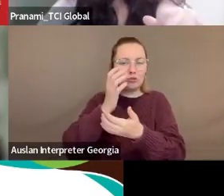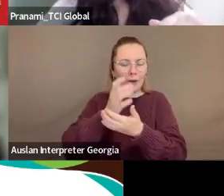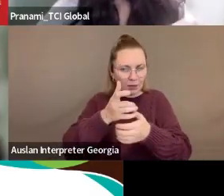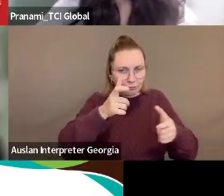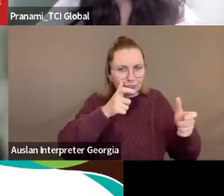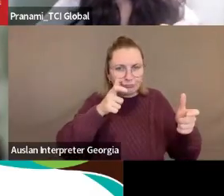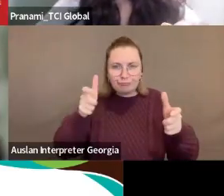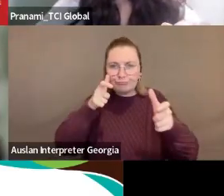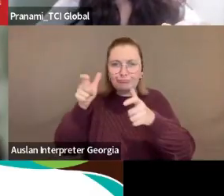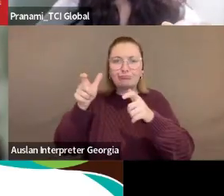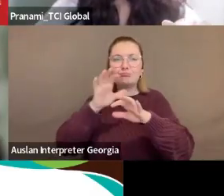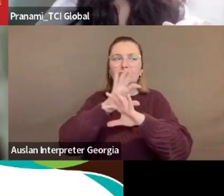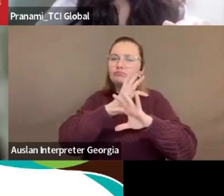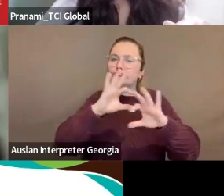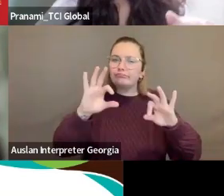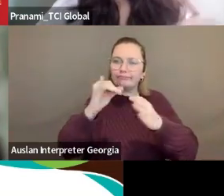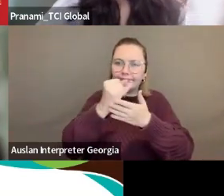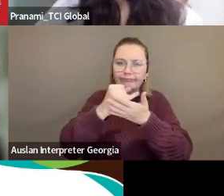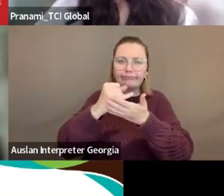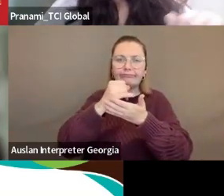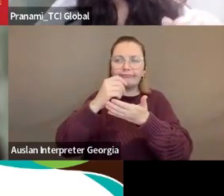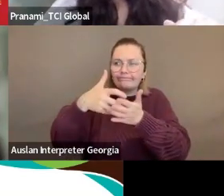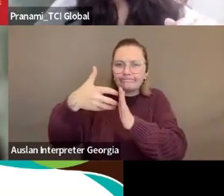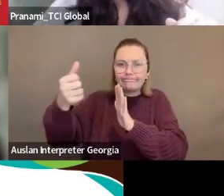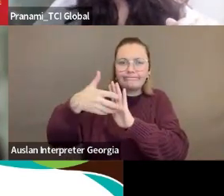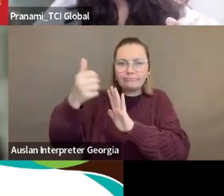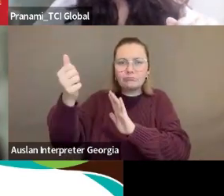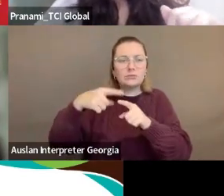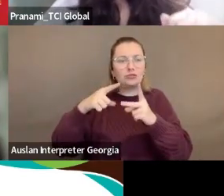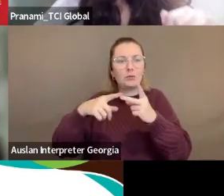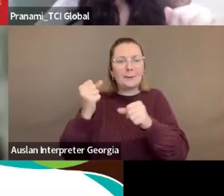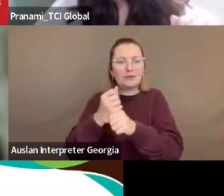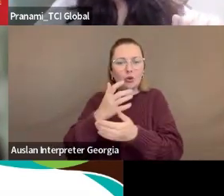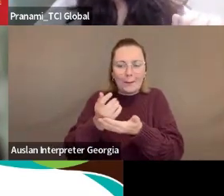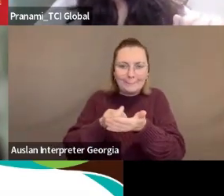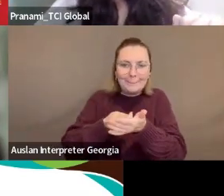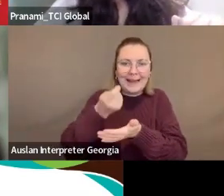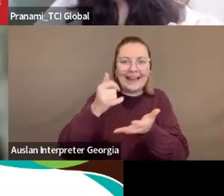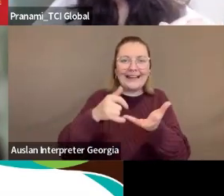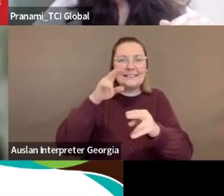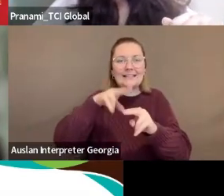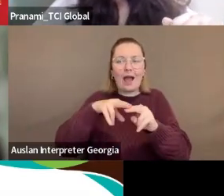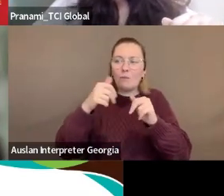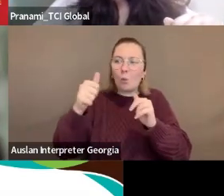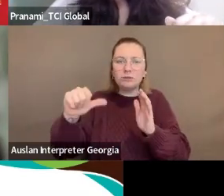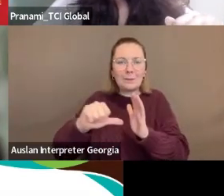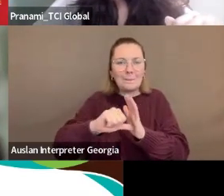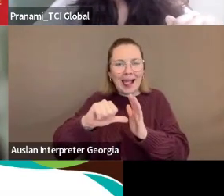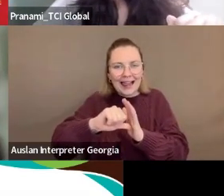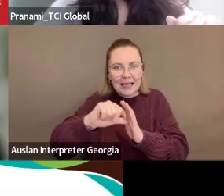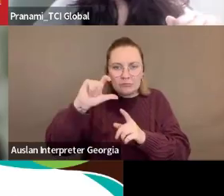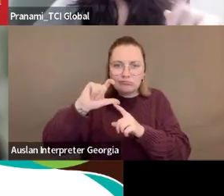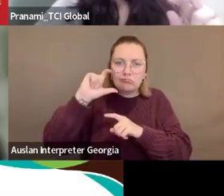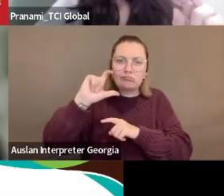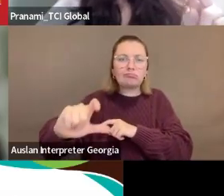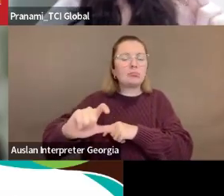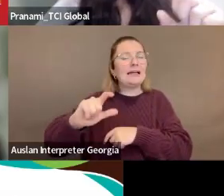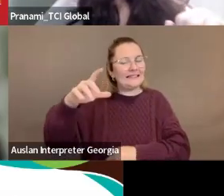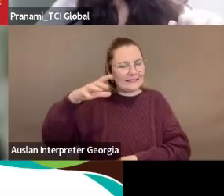around the corruption that's happening. We need to pay the staff well. We need to